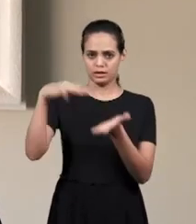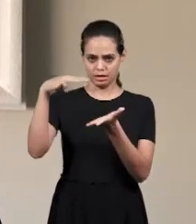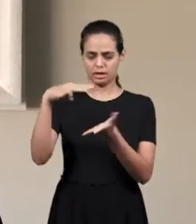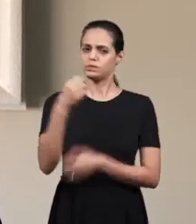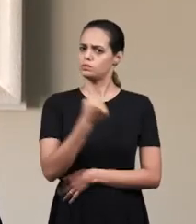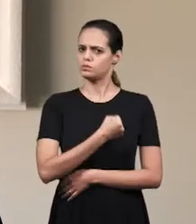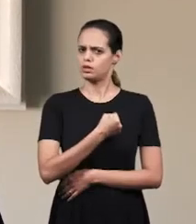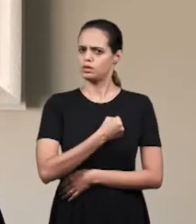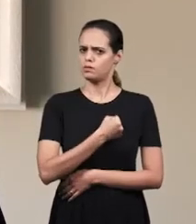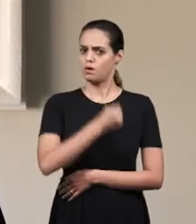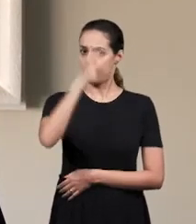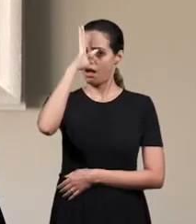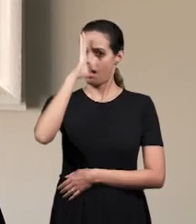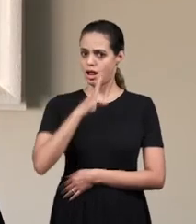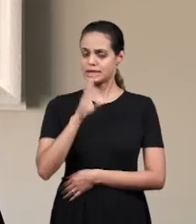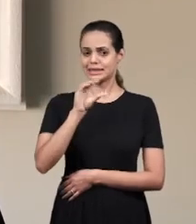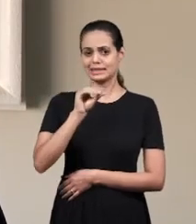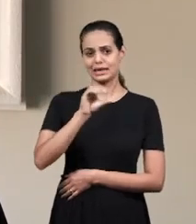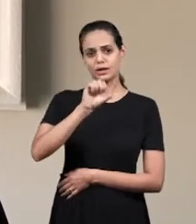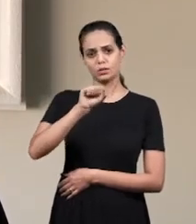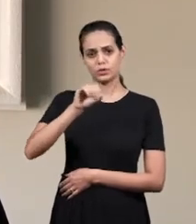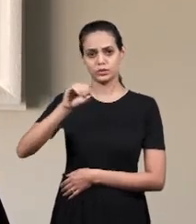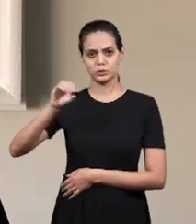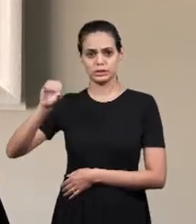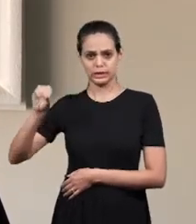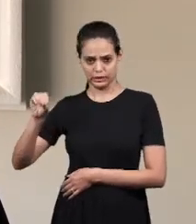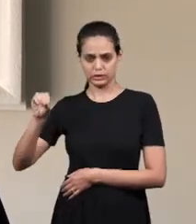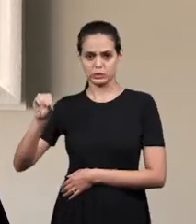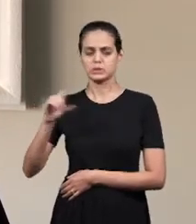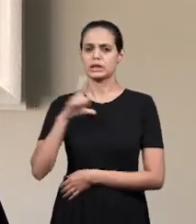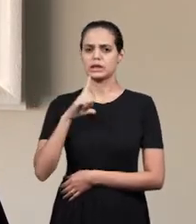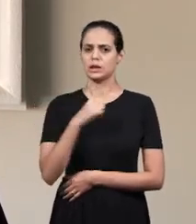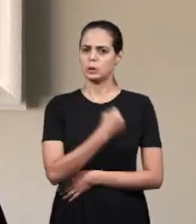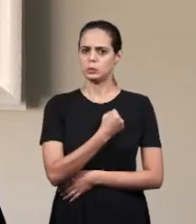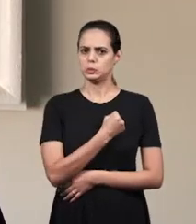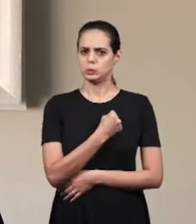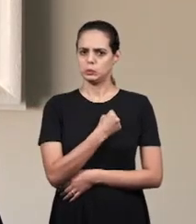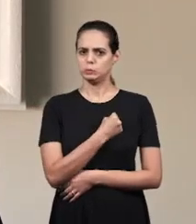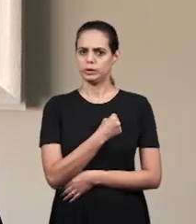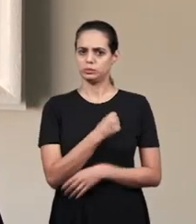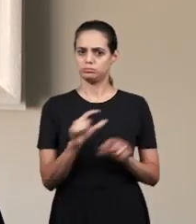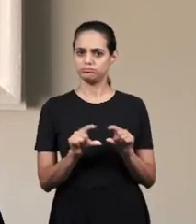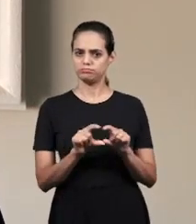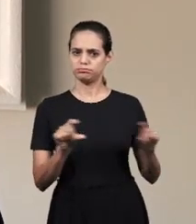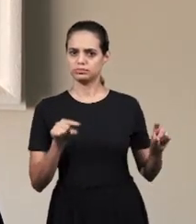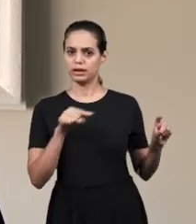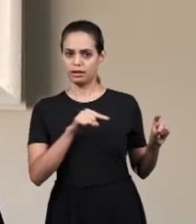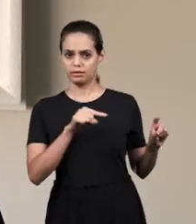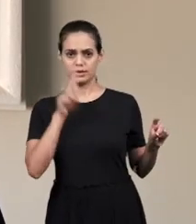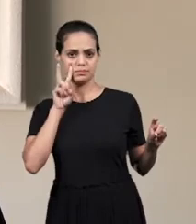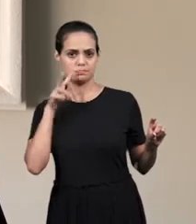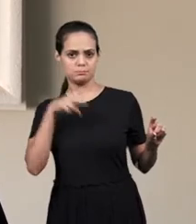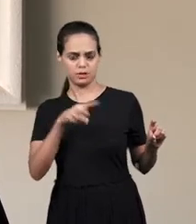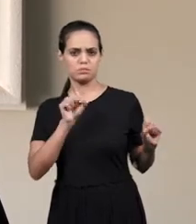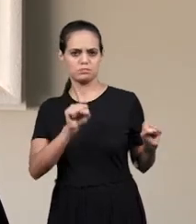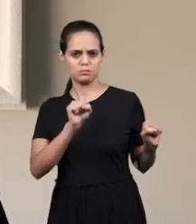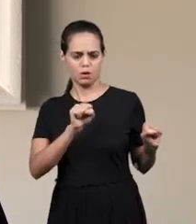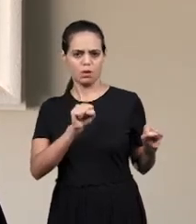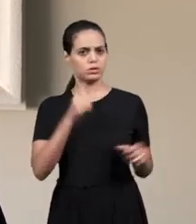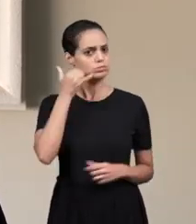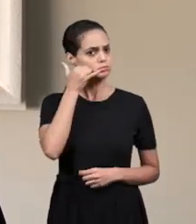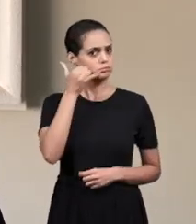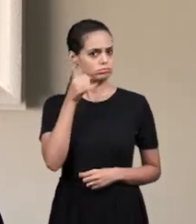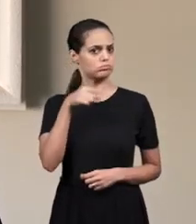this 0800 number, for all those who desire prayer. This number is here projected. And for all those who desire a prayer